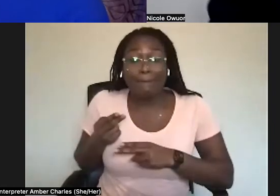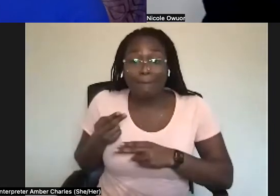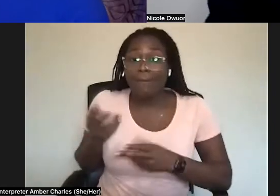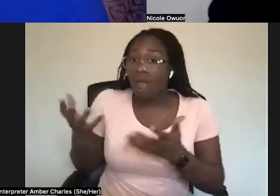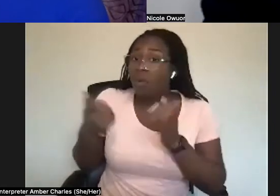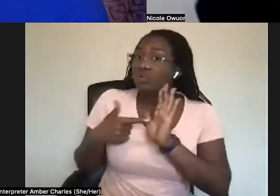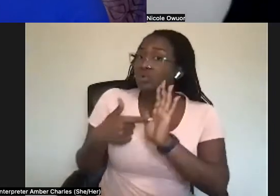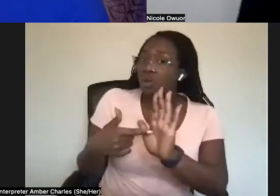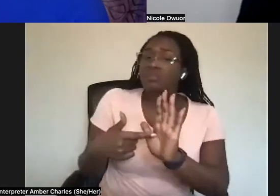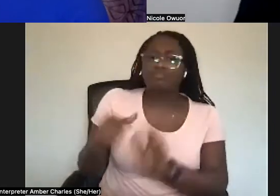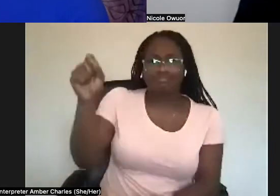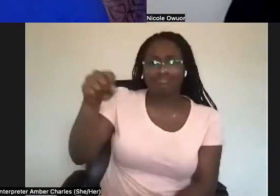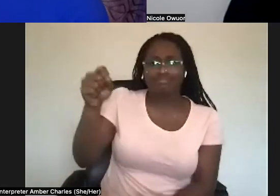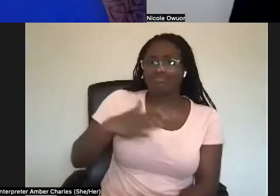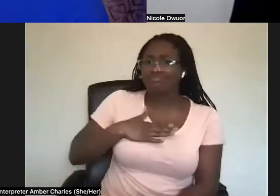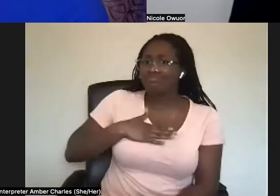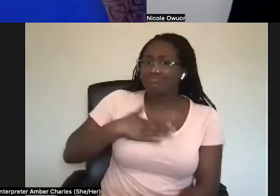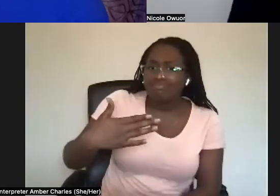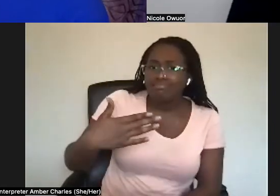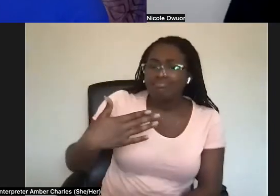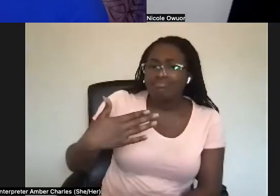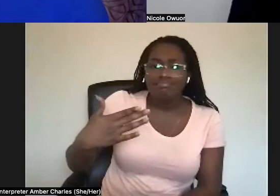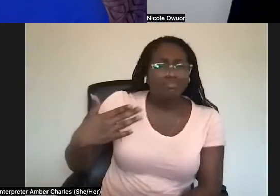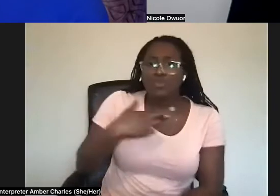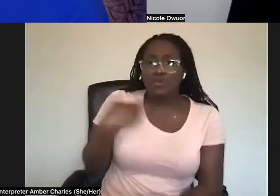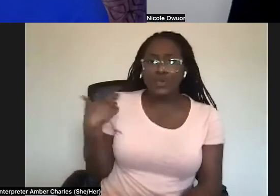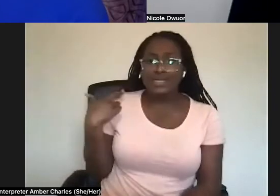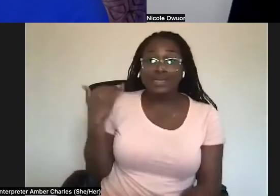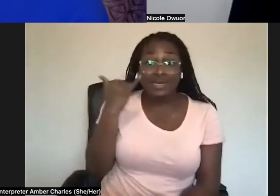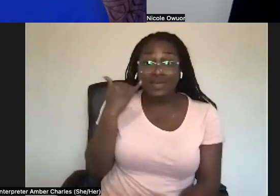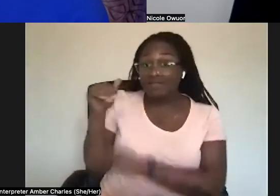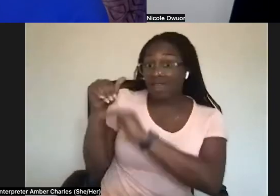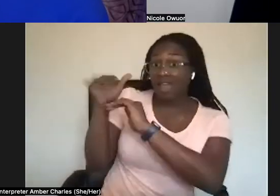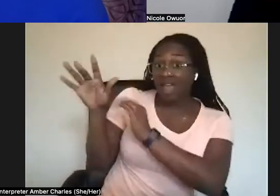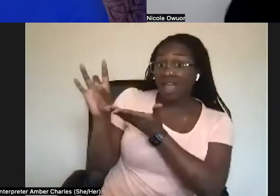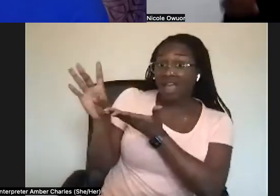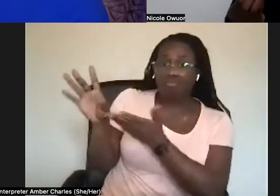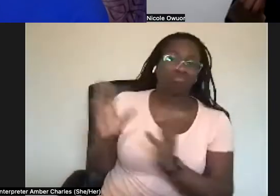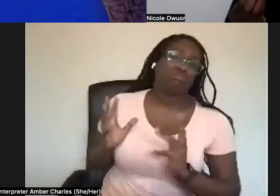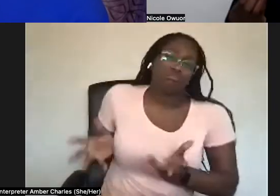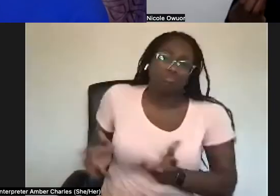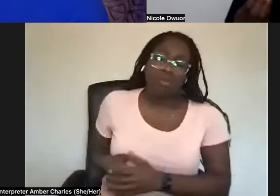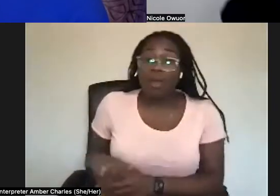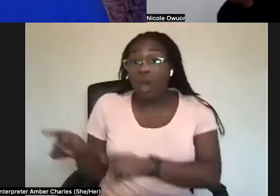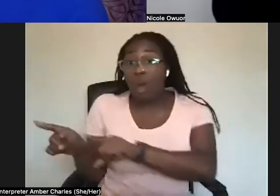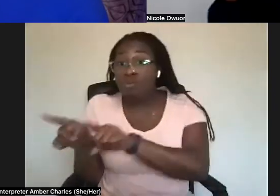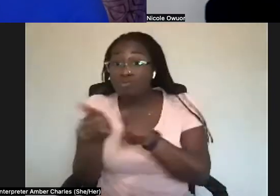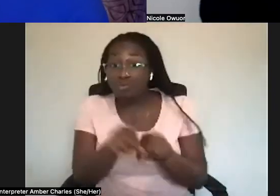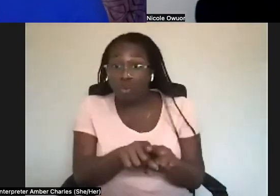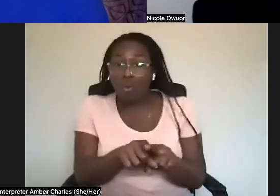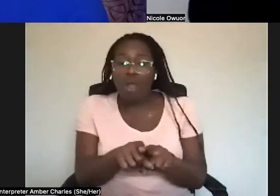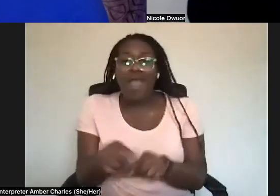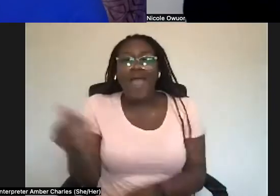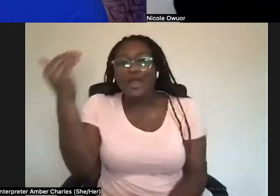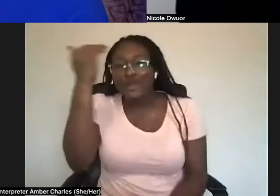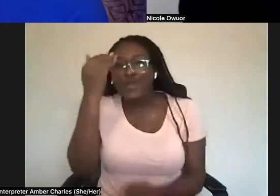that, yes, I'm willing to take that risk. And if they send me out the door, that's okay. But also, I know the